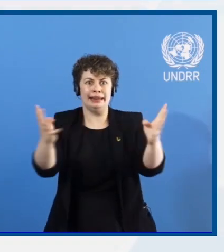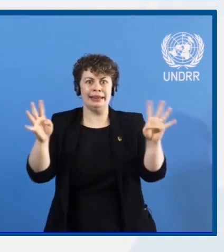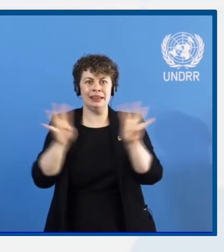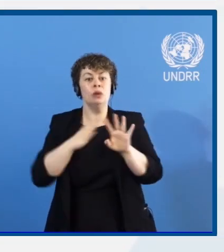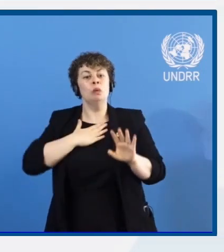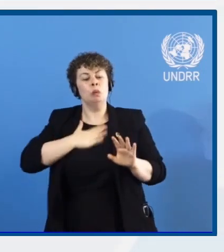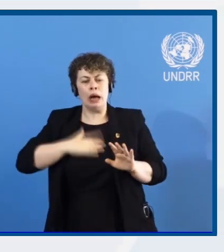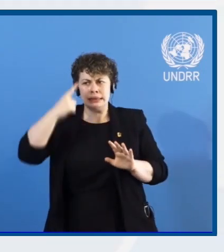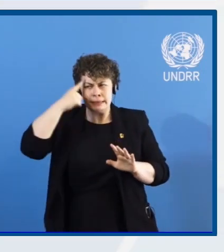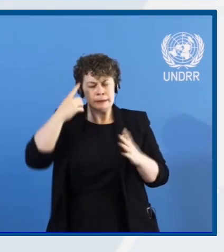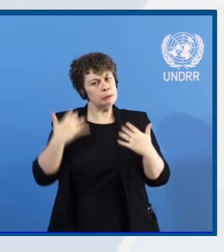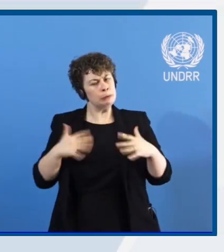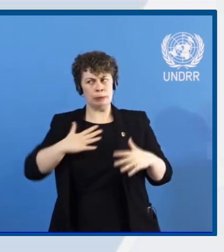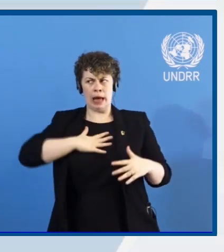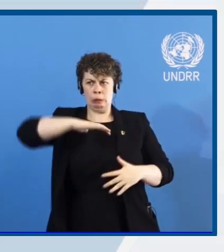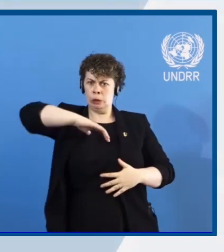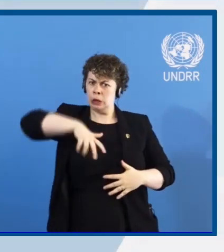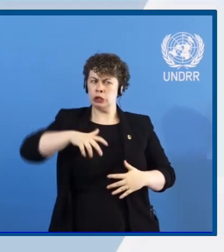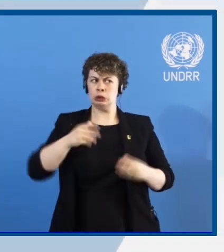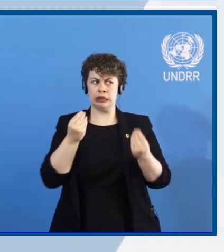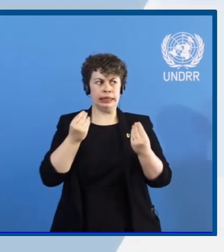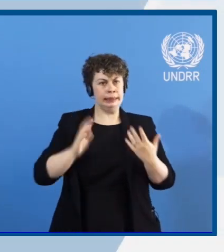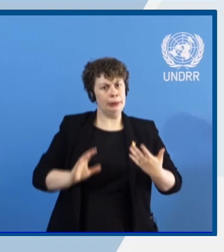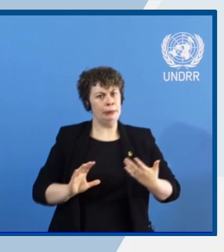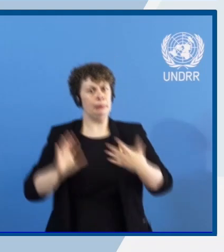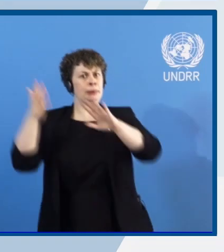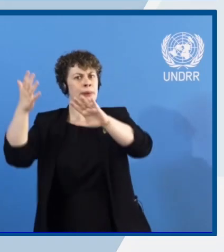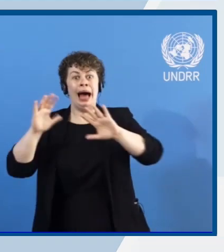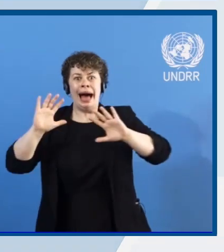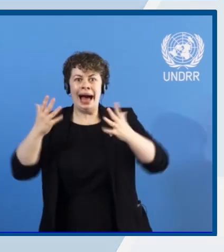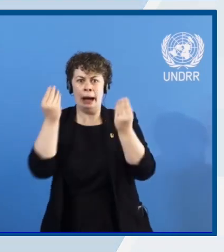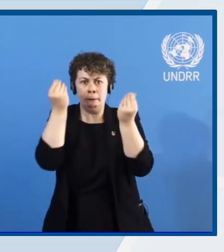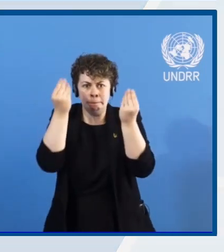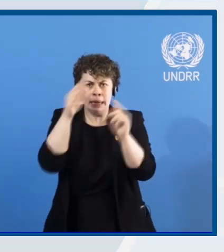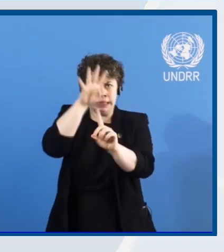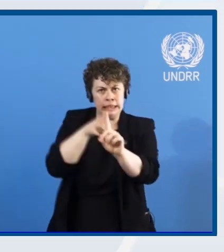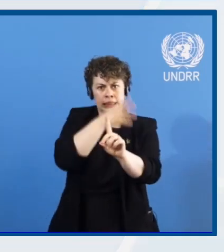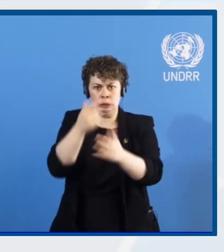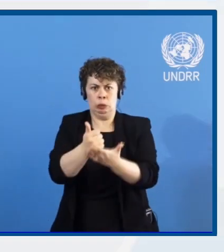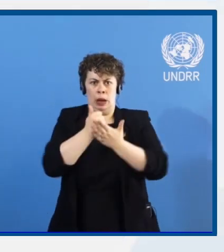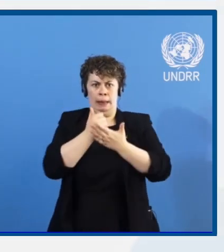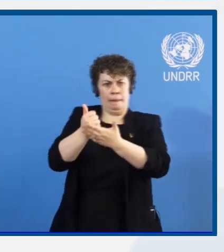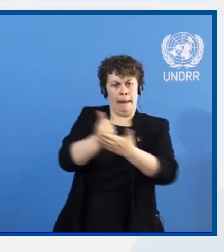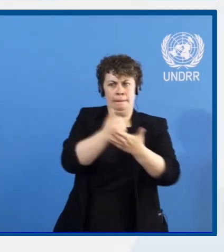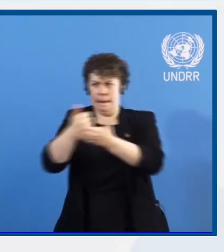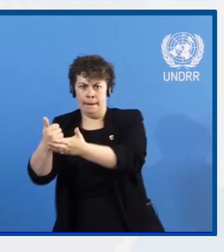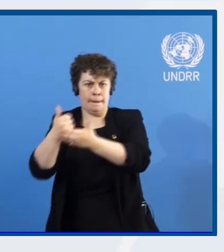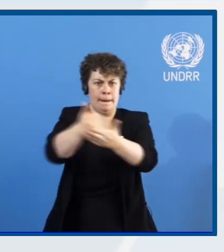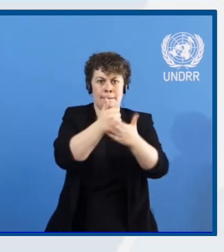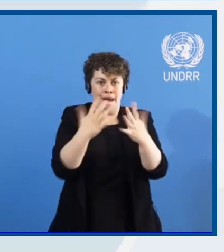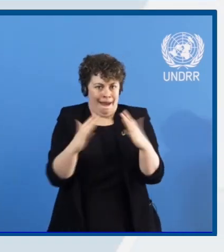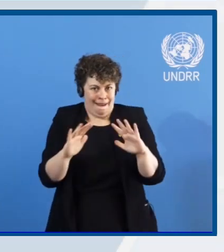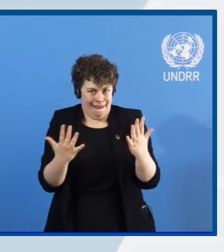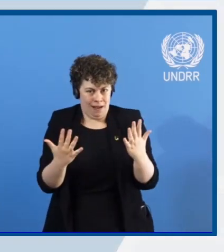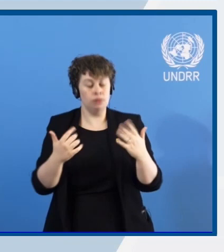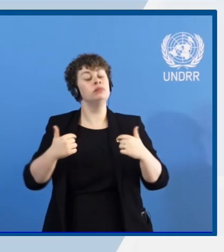and economic policies. And as per Helsinki Principle 4, the coalition offers peer support